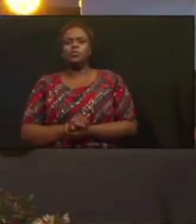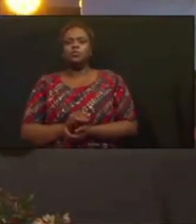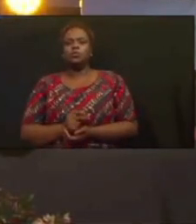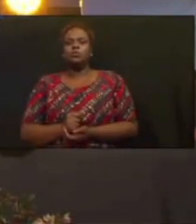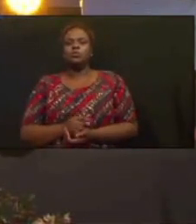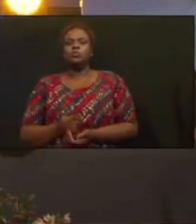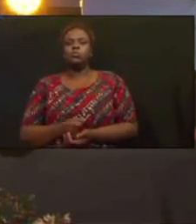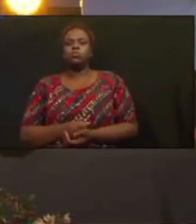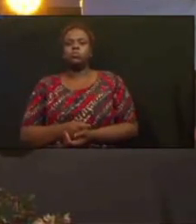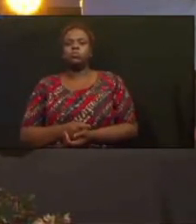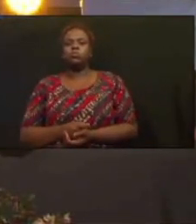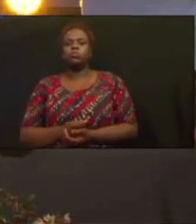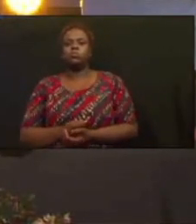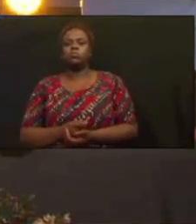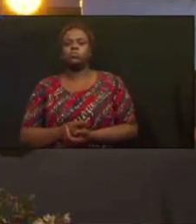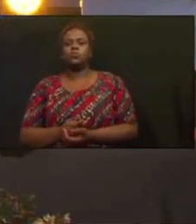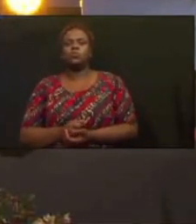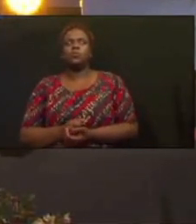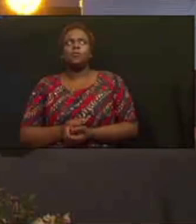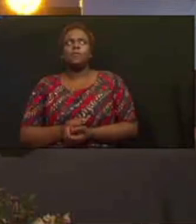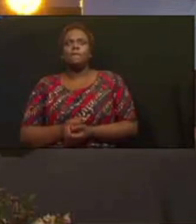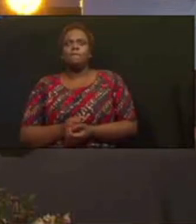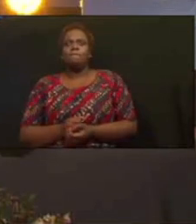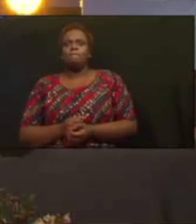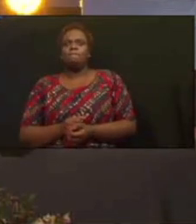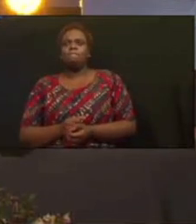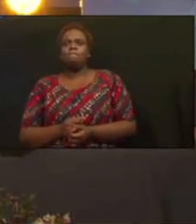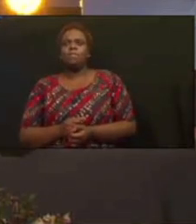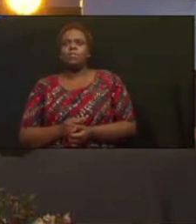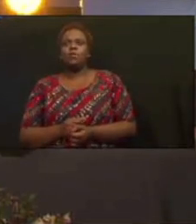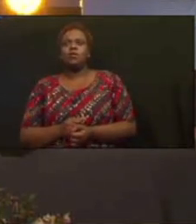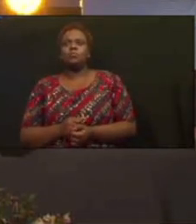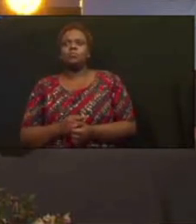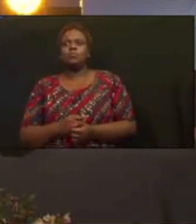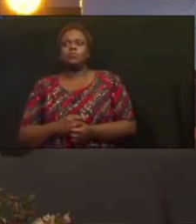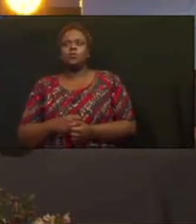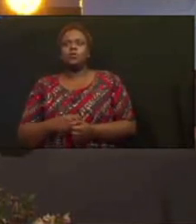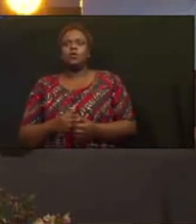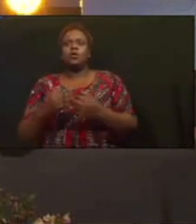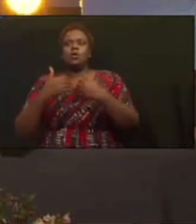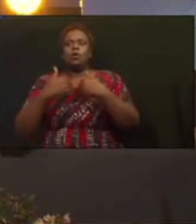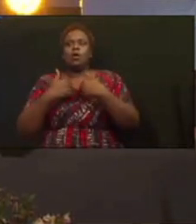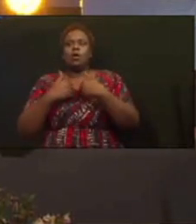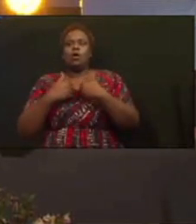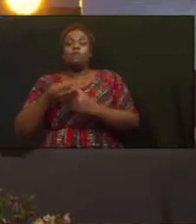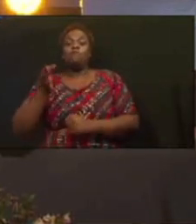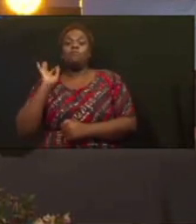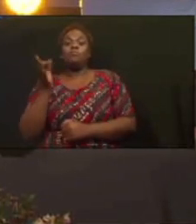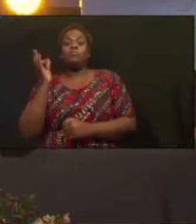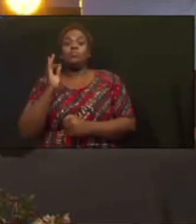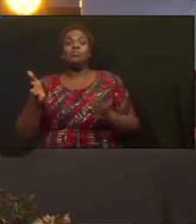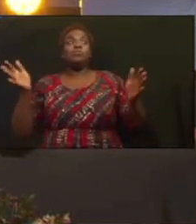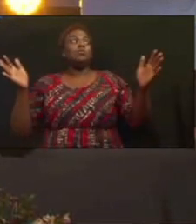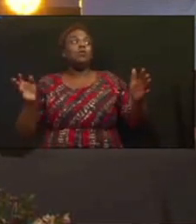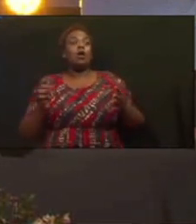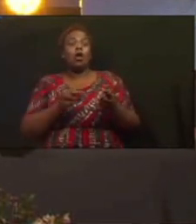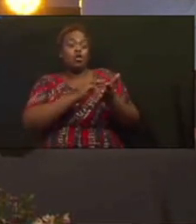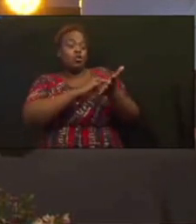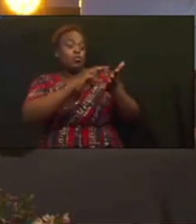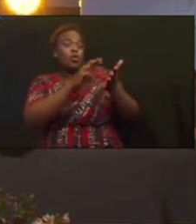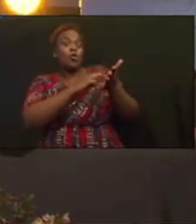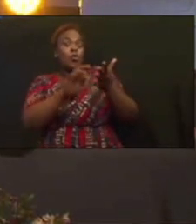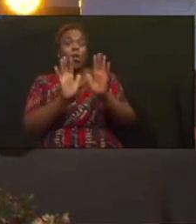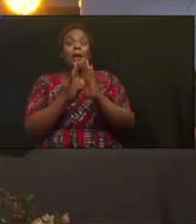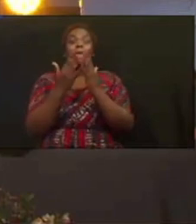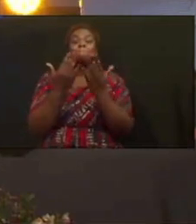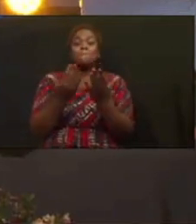Hear me. When I read God's generals, I knew I was reading about a lineage I was part of. When I read, they have gone to